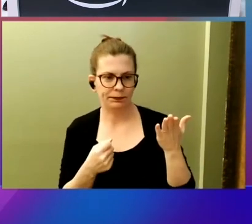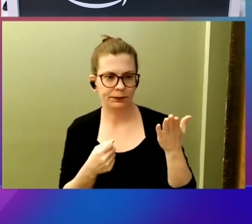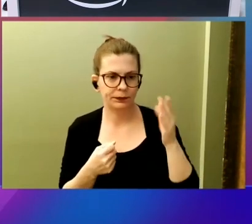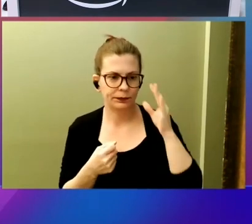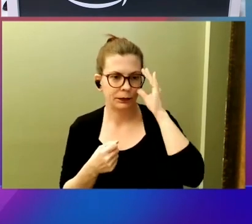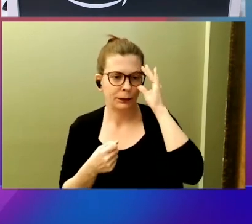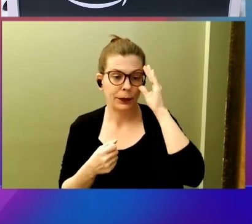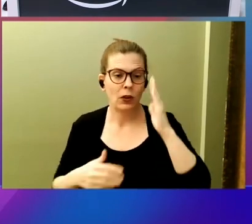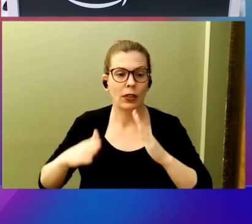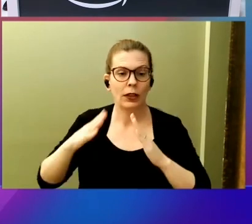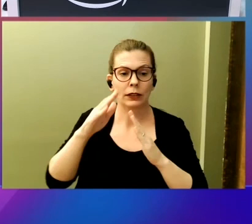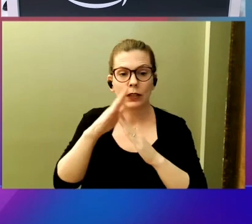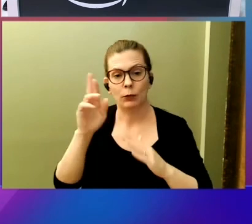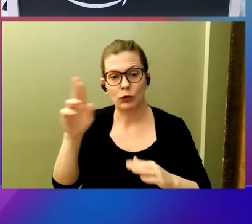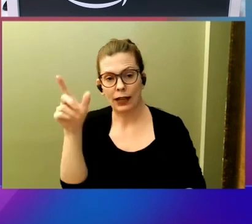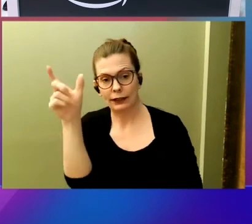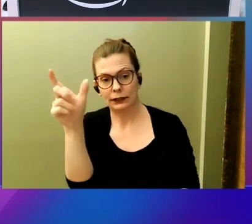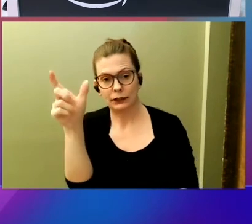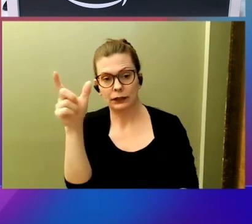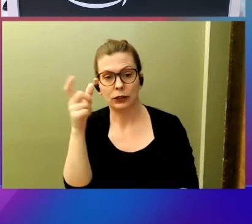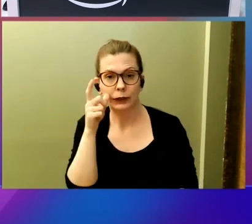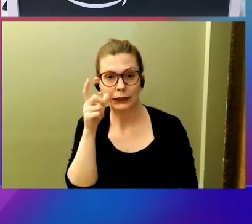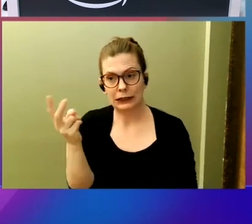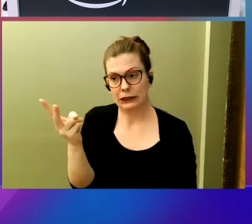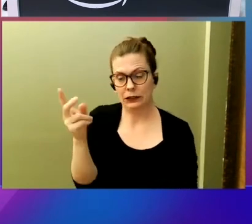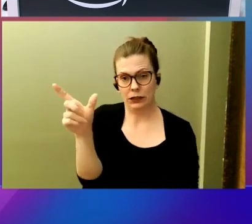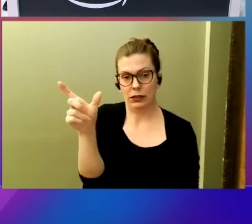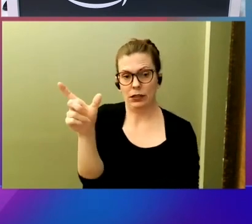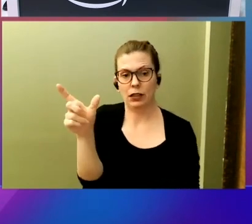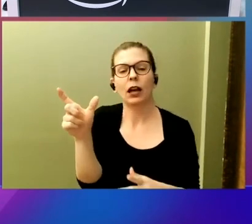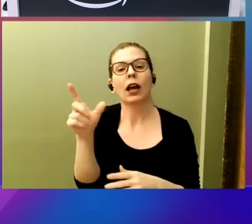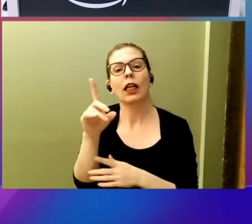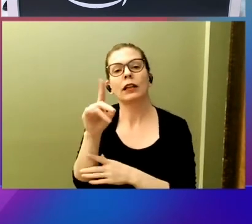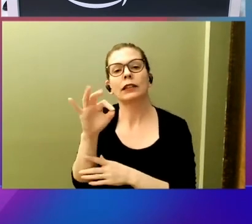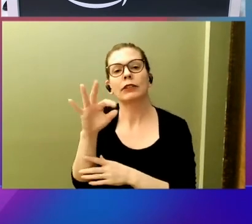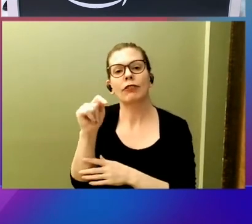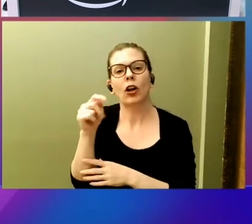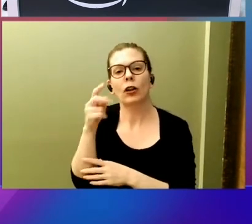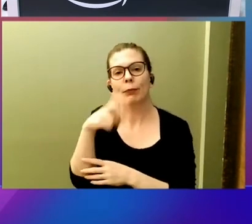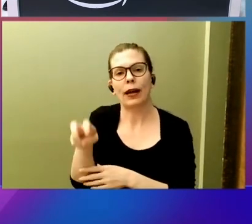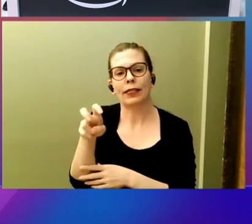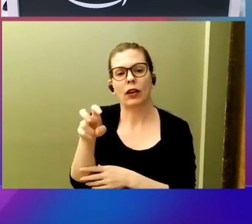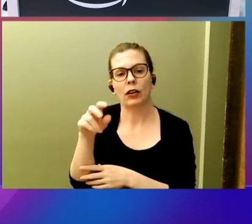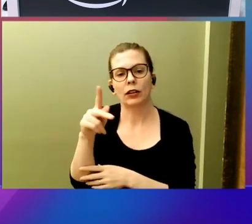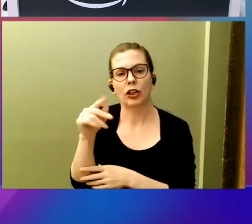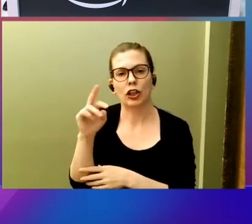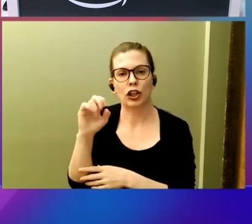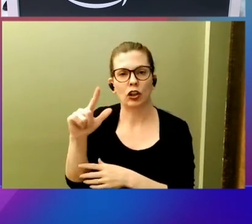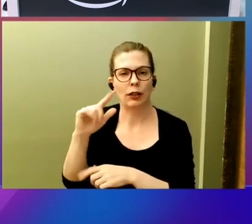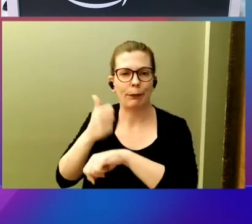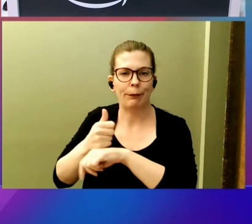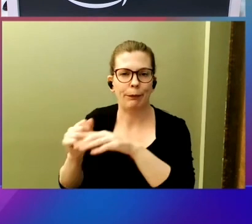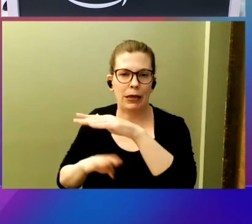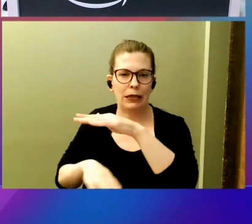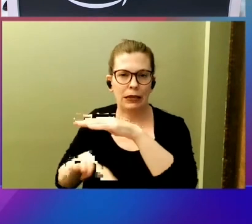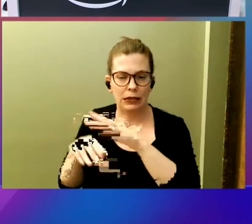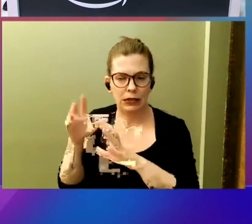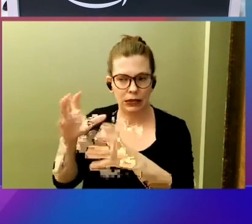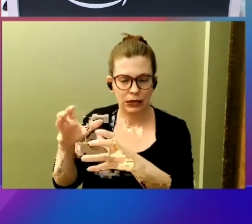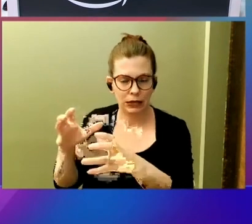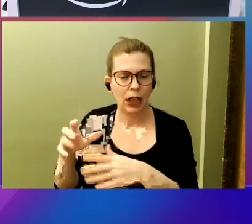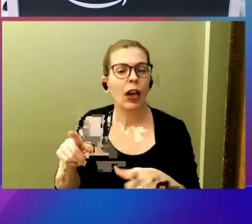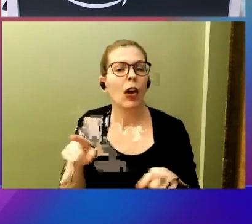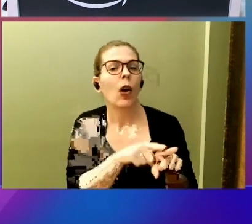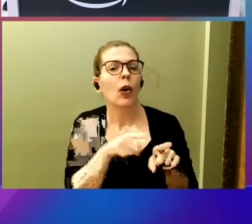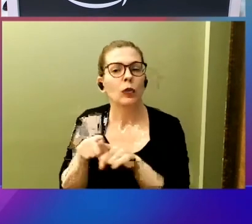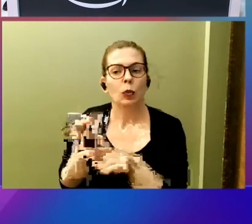right-hand side. We're going to start with the default Python kernel that's available as a base, but we will also build and